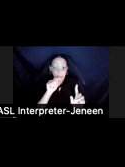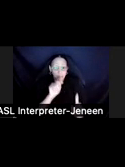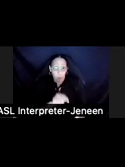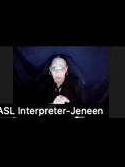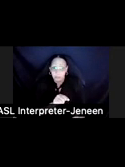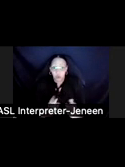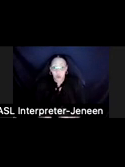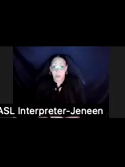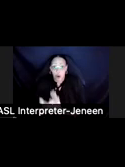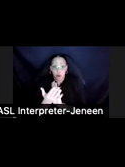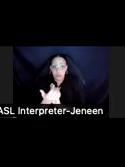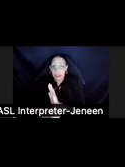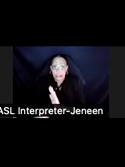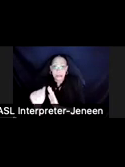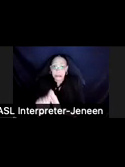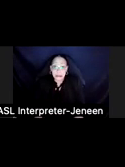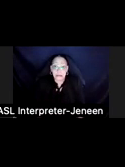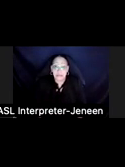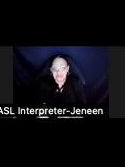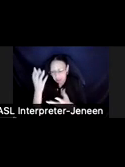any raised hands differently, please let me know.